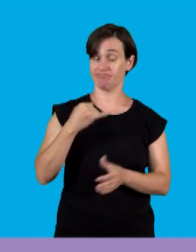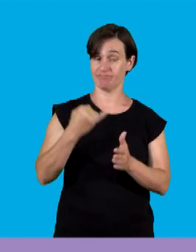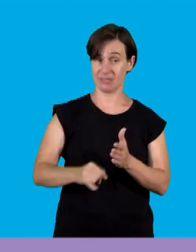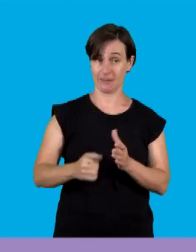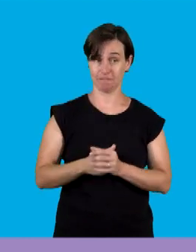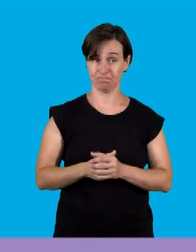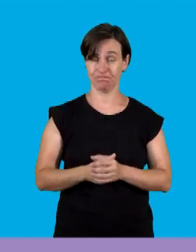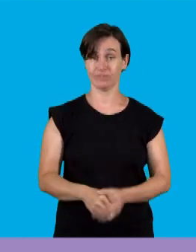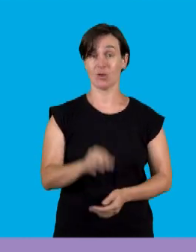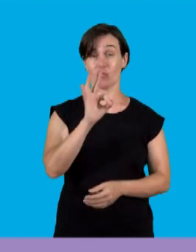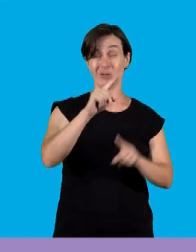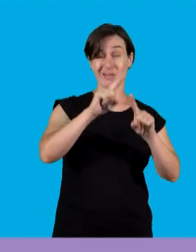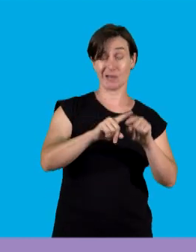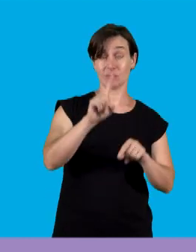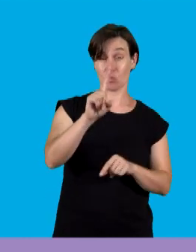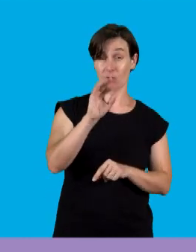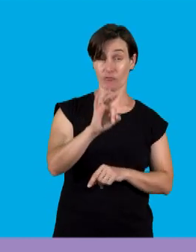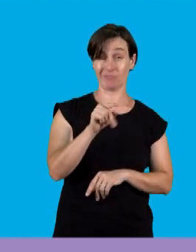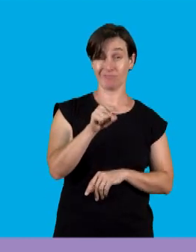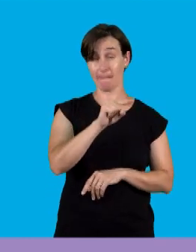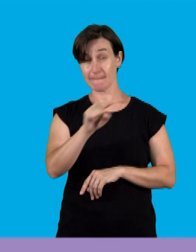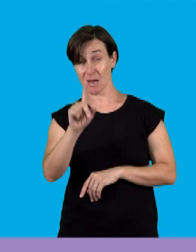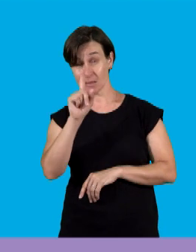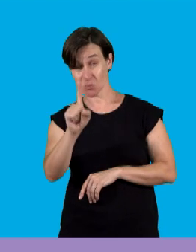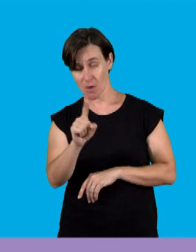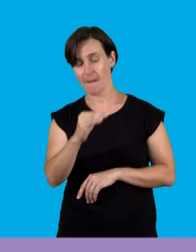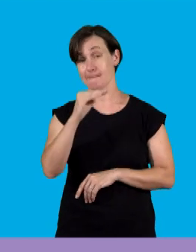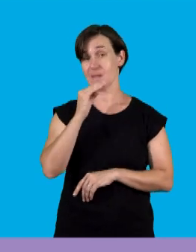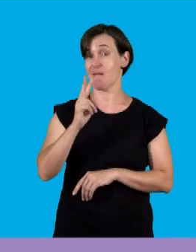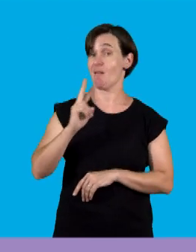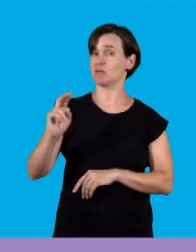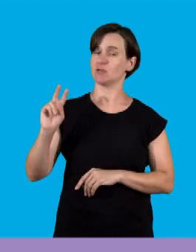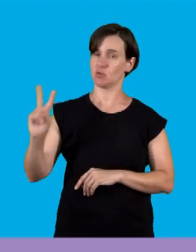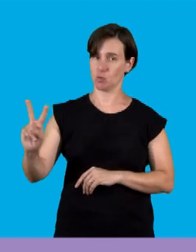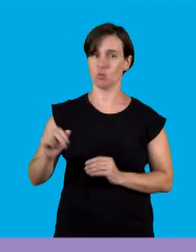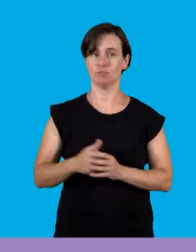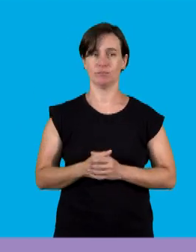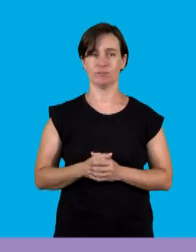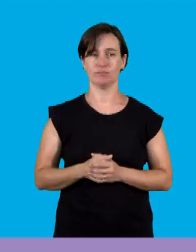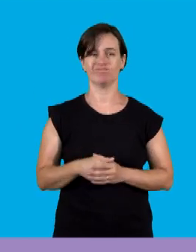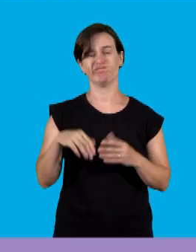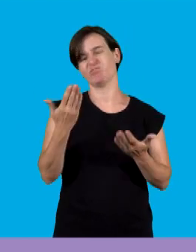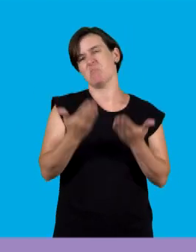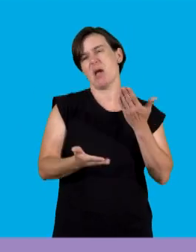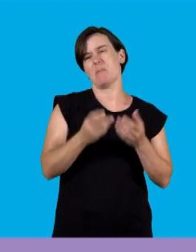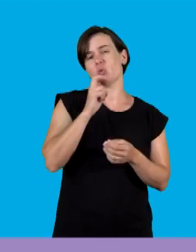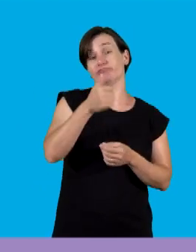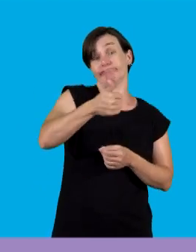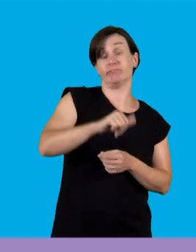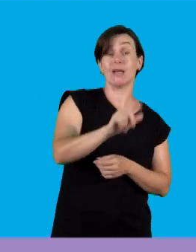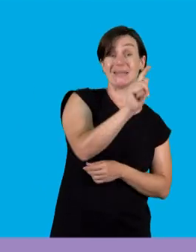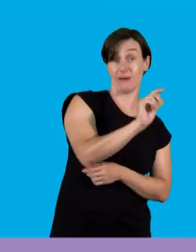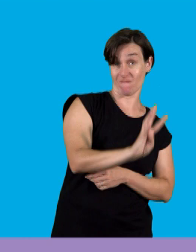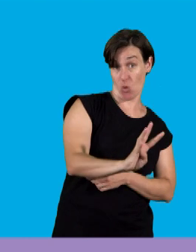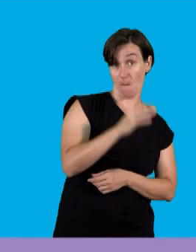3 multiplied by 1 is 3, and when we subtract 1, that is going to give us a 2. What about any term here in the sequence? We can use the 4th